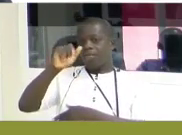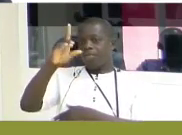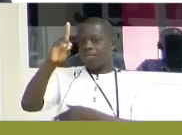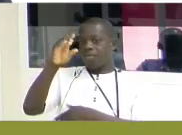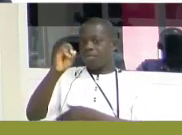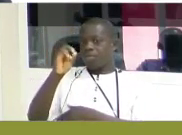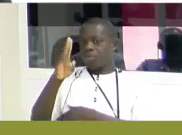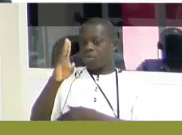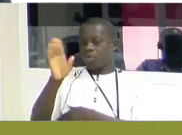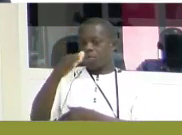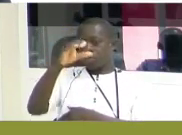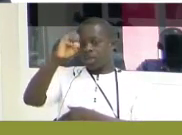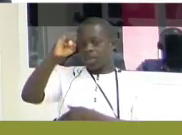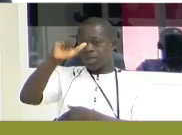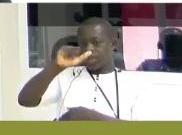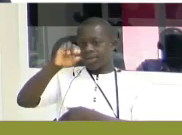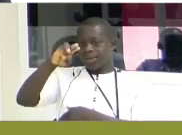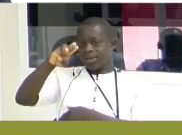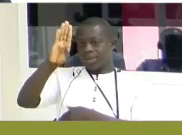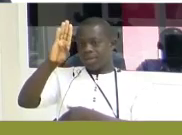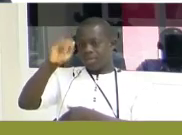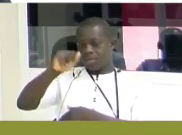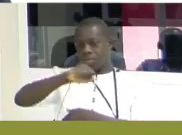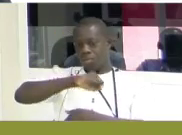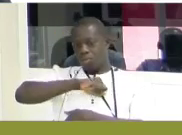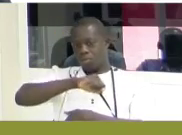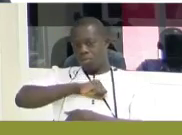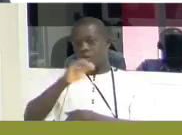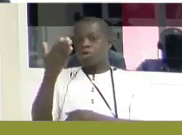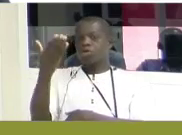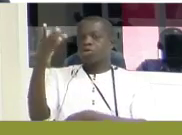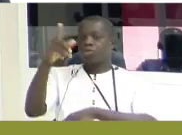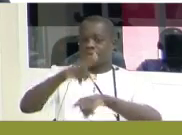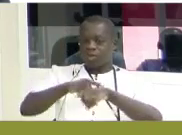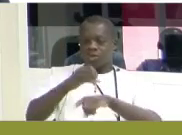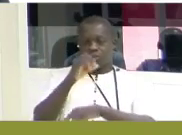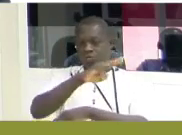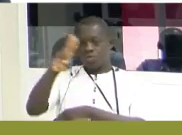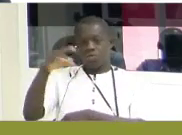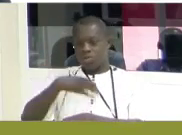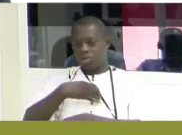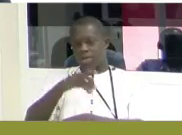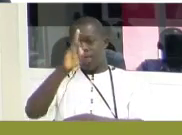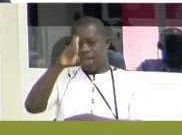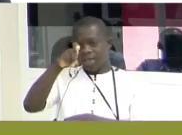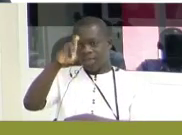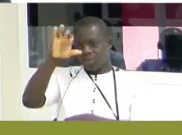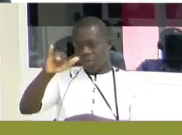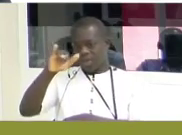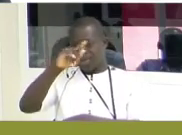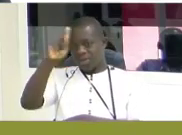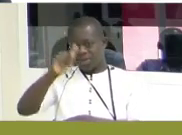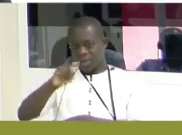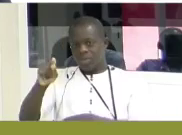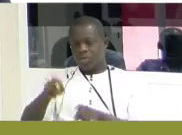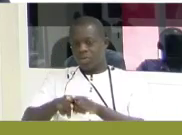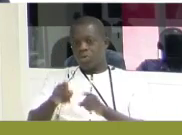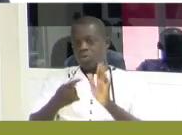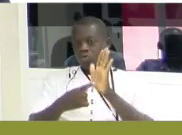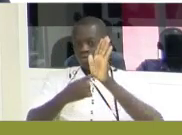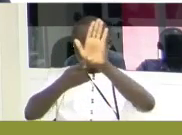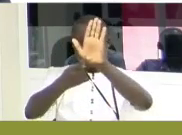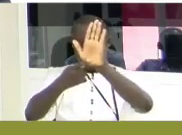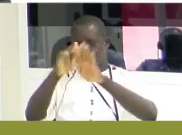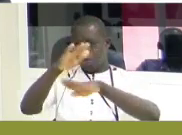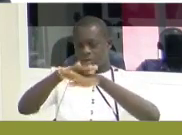stories, despite the fact that from time to time they will call us to say we don't want X, Y, and Z to appear in the paper. But we always defy